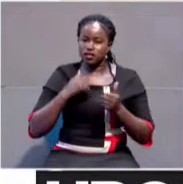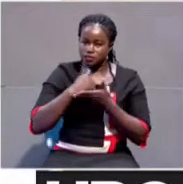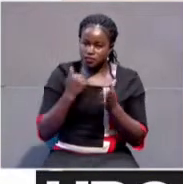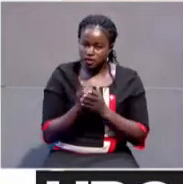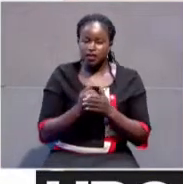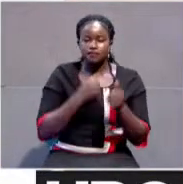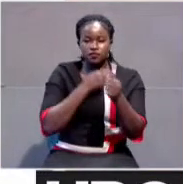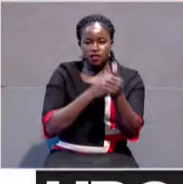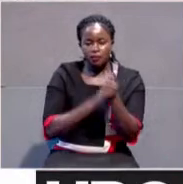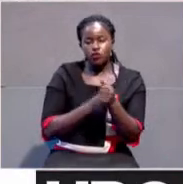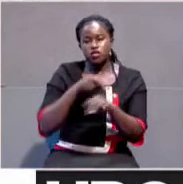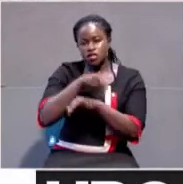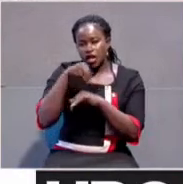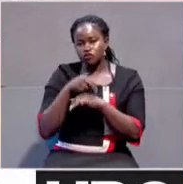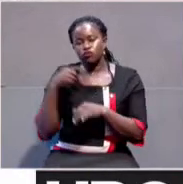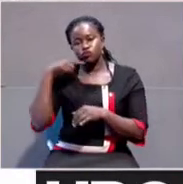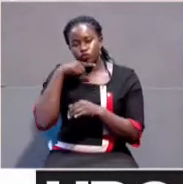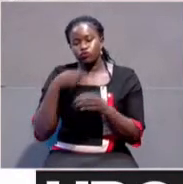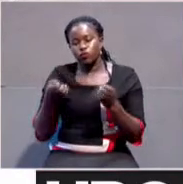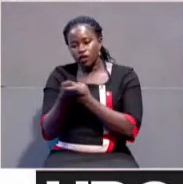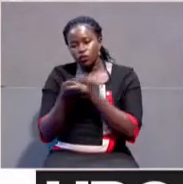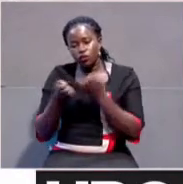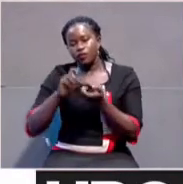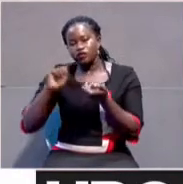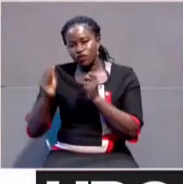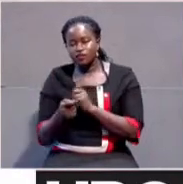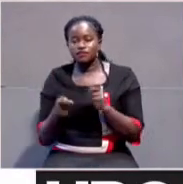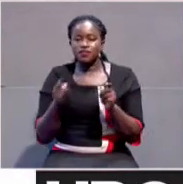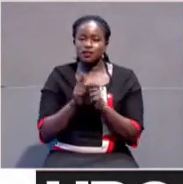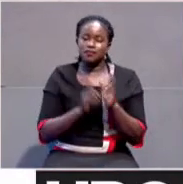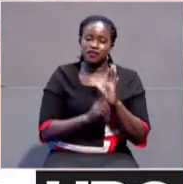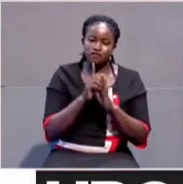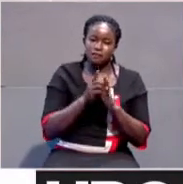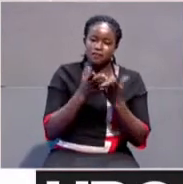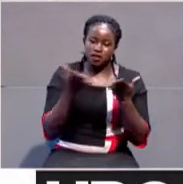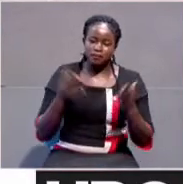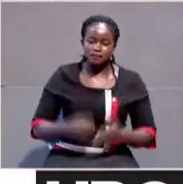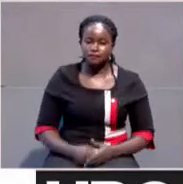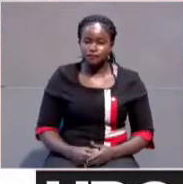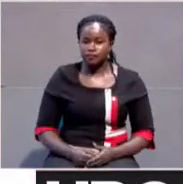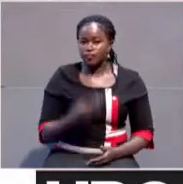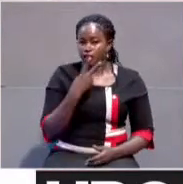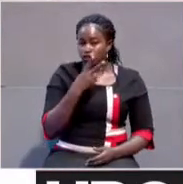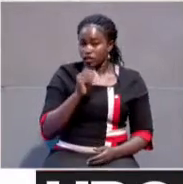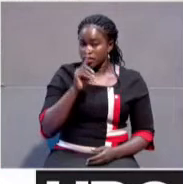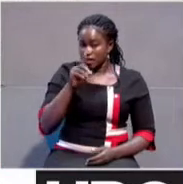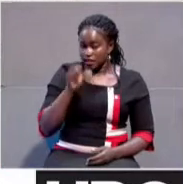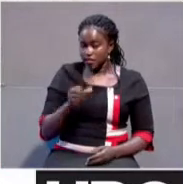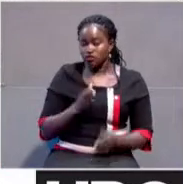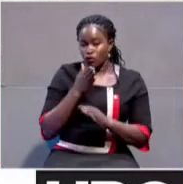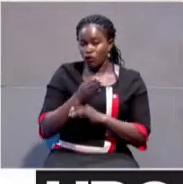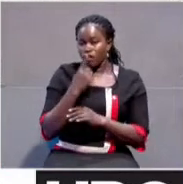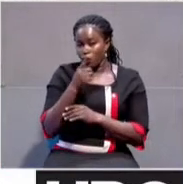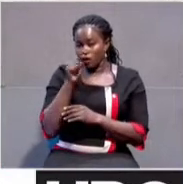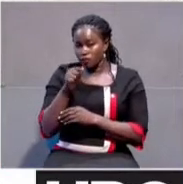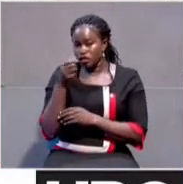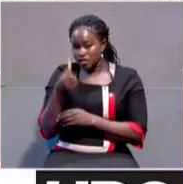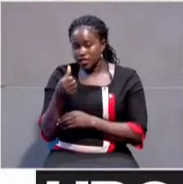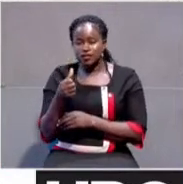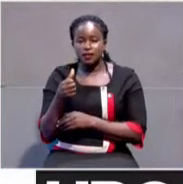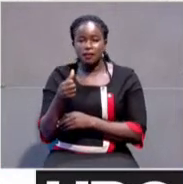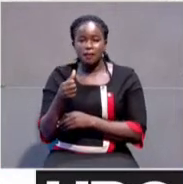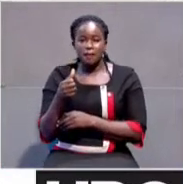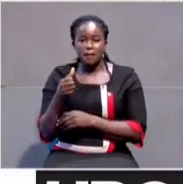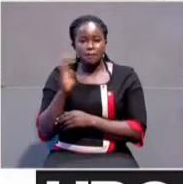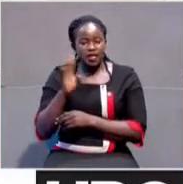support national socio-economic transformation and development. In 2018, over $1.6 billion was